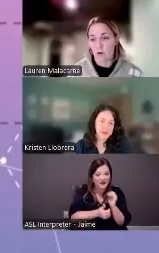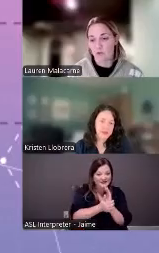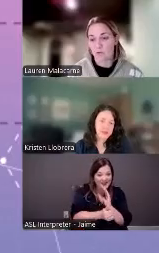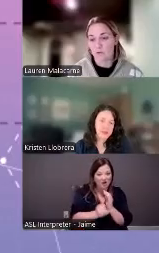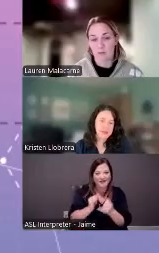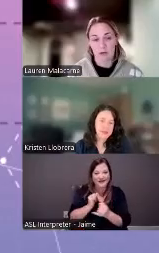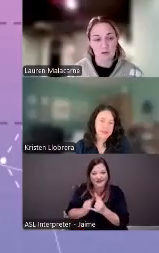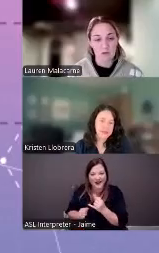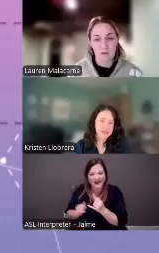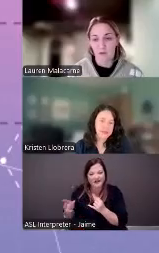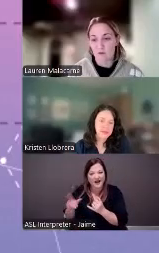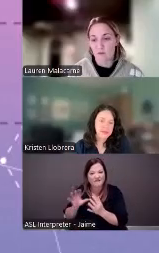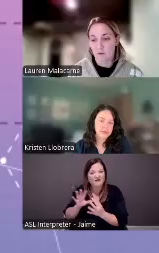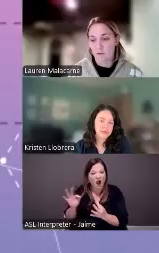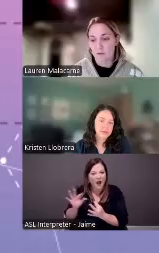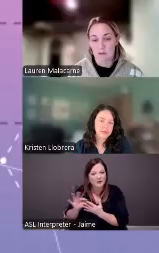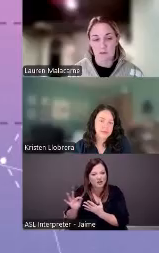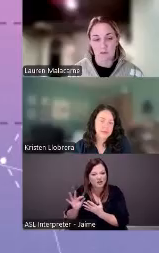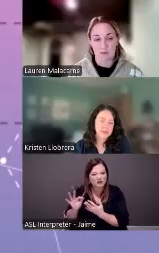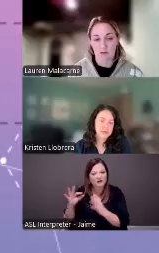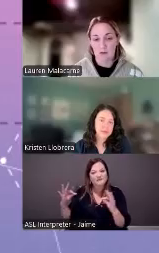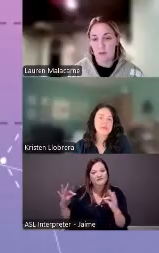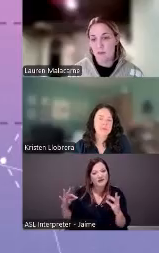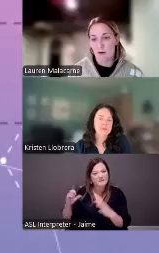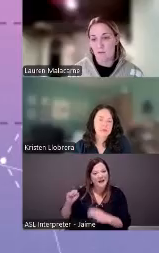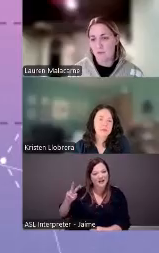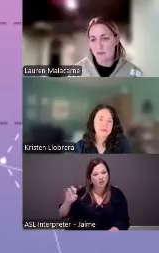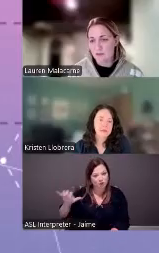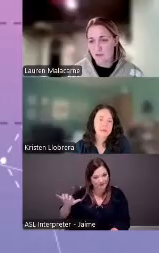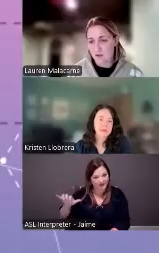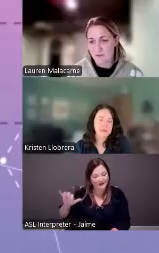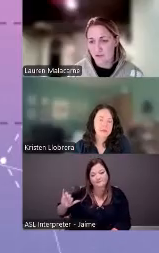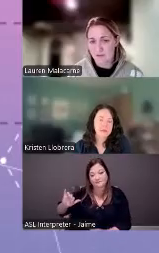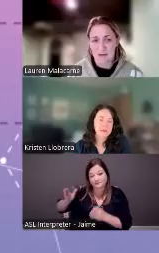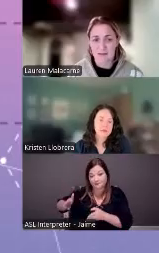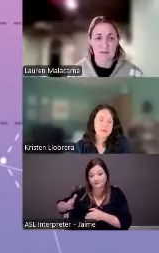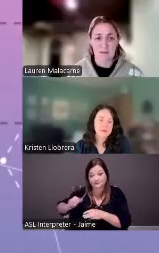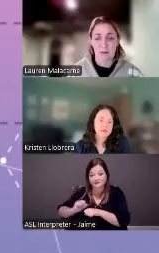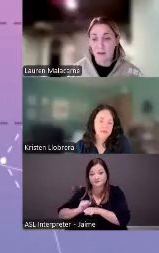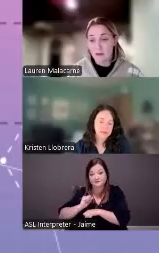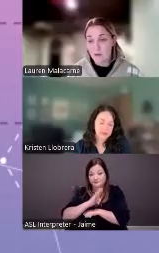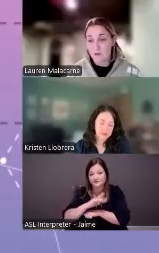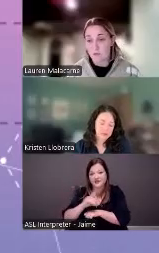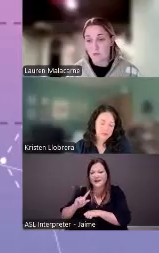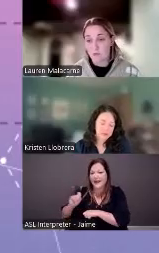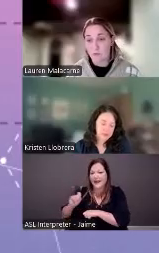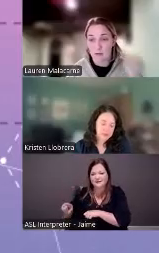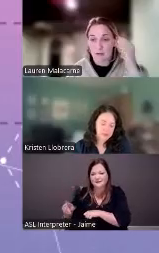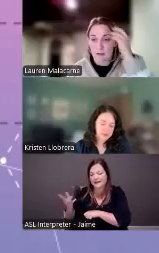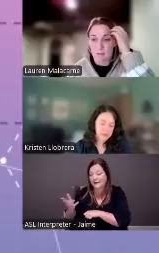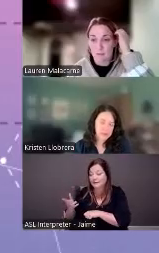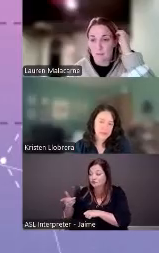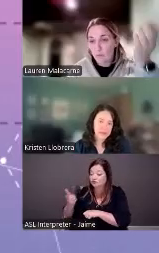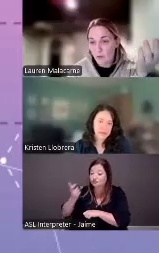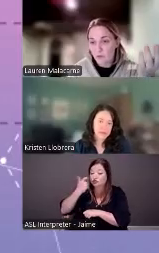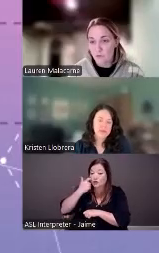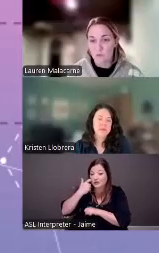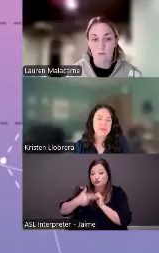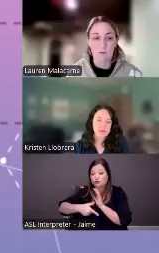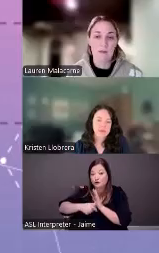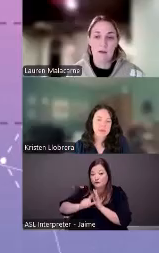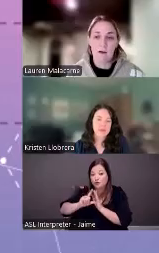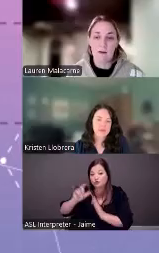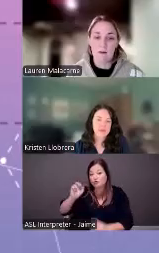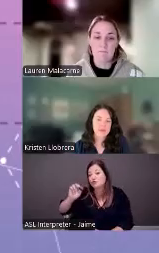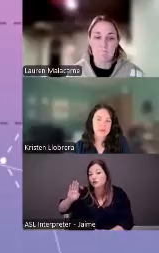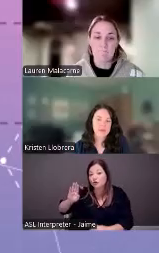short optional feedback survey that the person can submit. And it basically just asks them like, hey, you just reviewed the curb